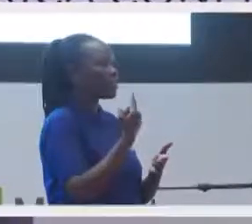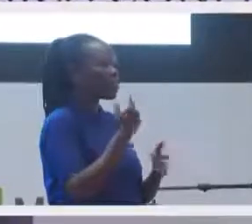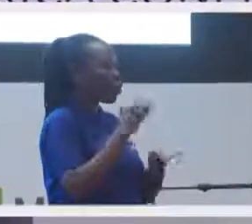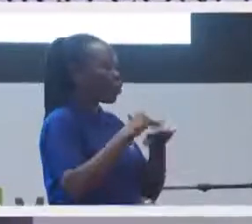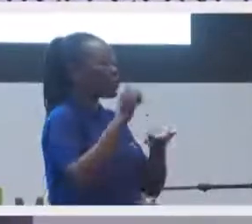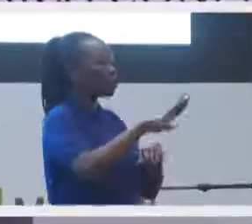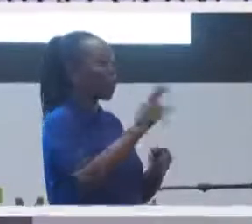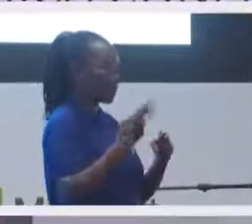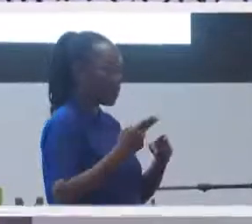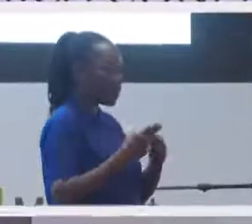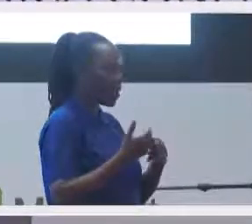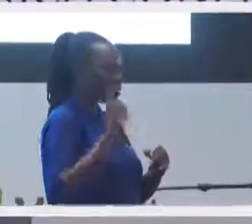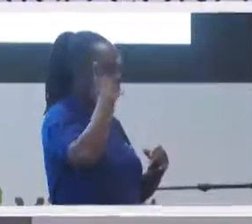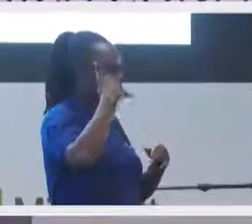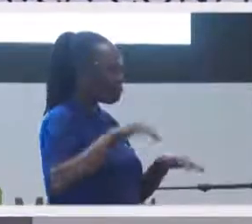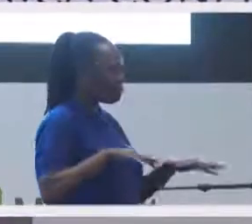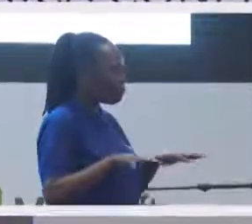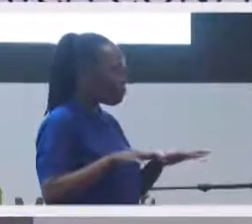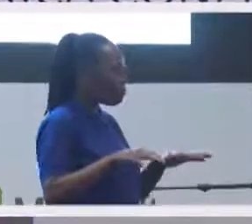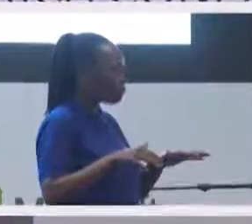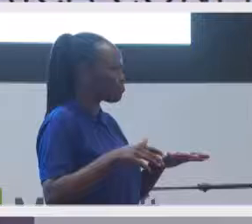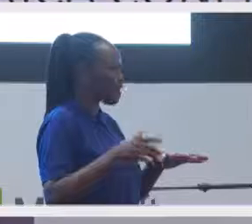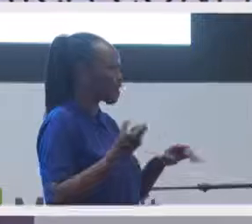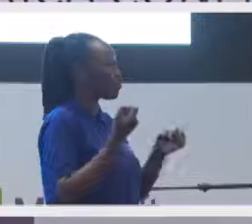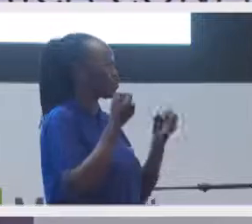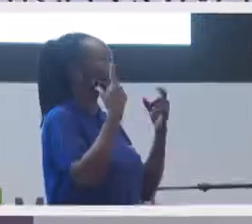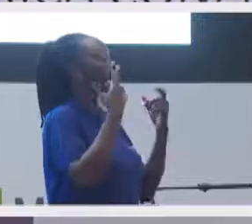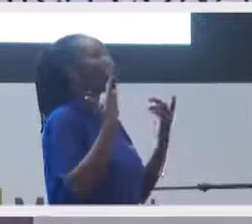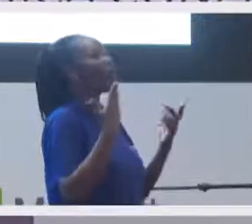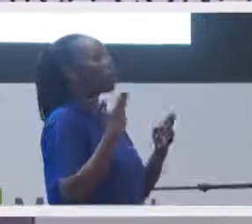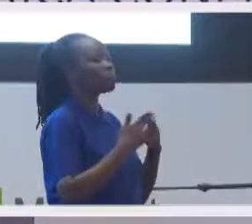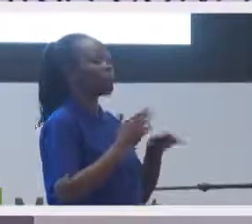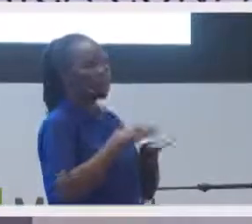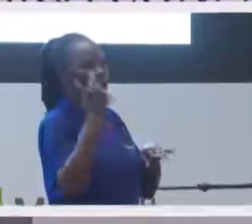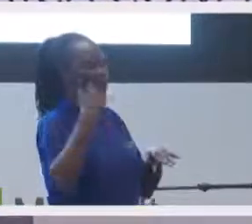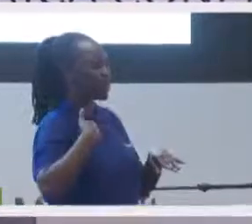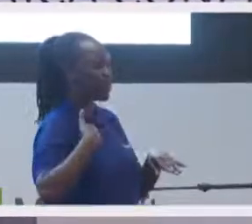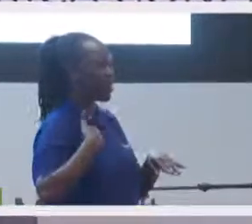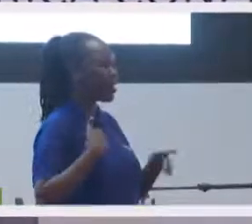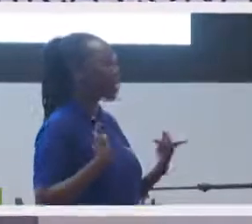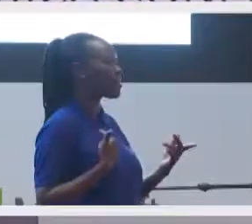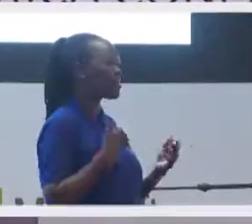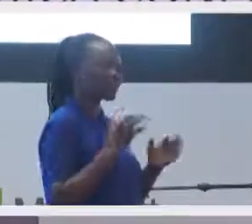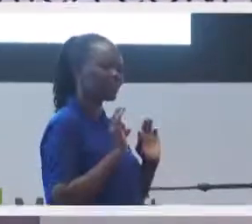oops, yes, no, I was paying attention. And very important for ADHD people.